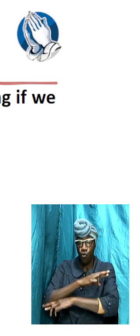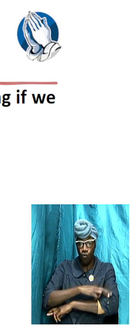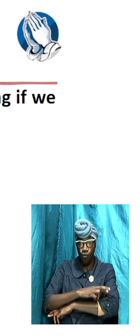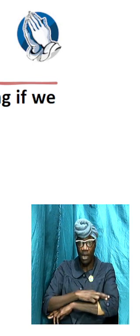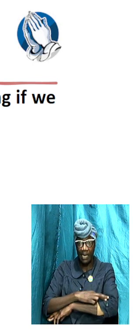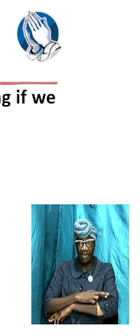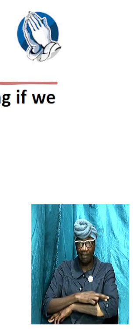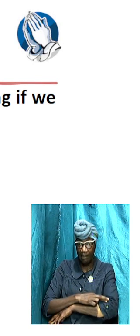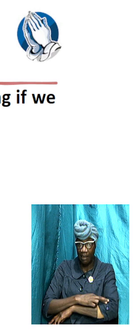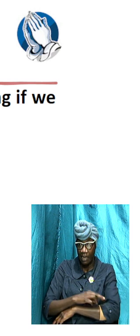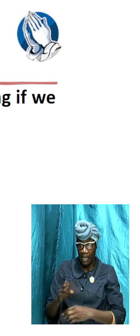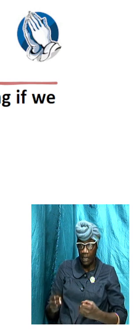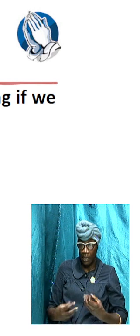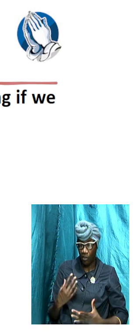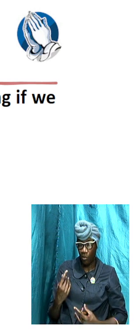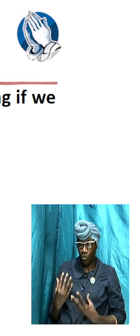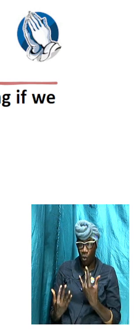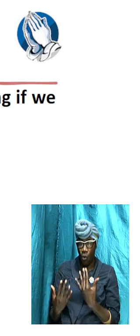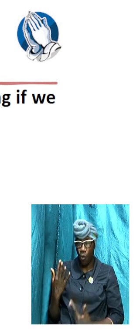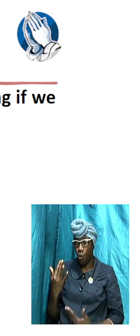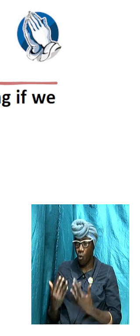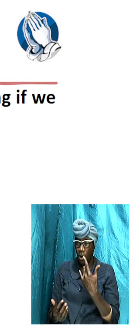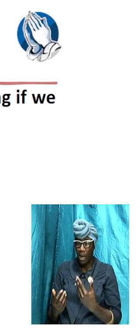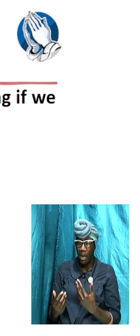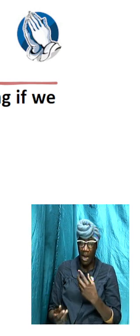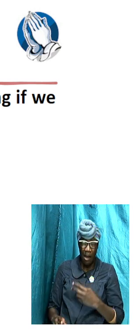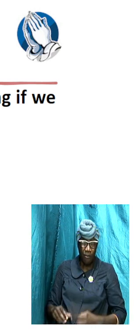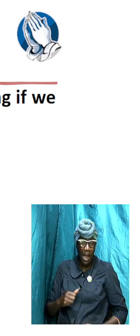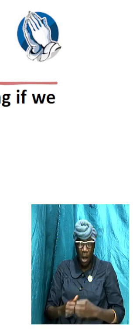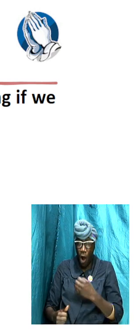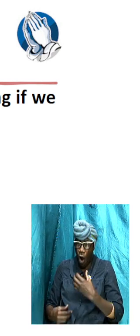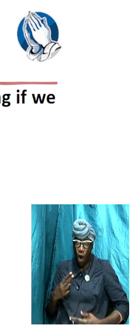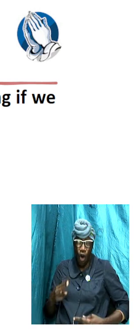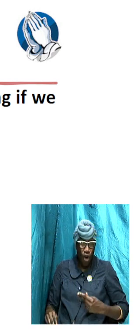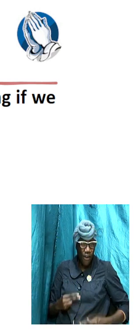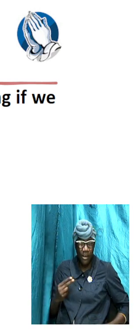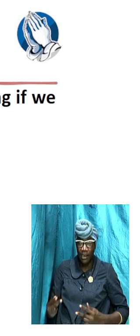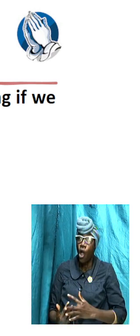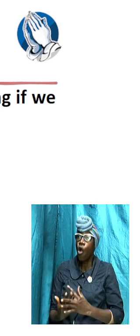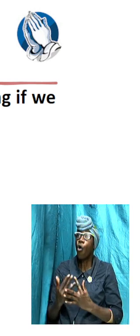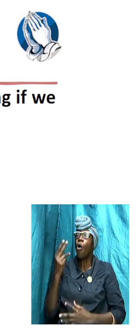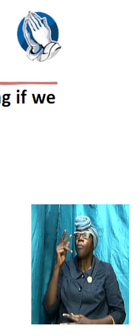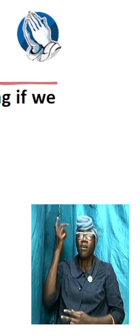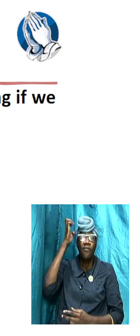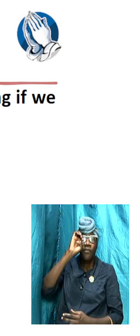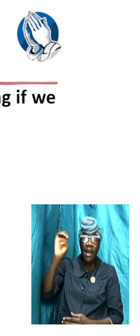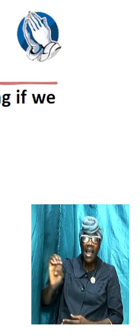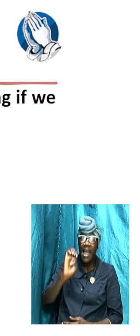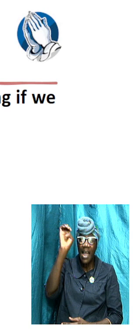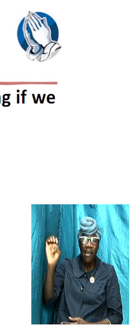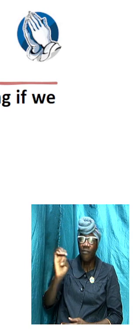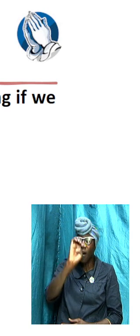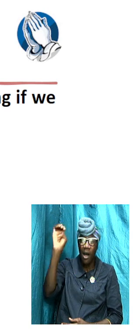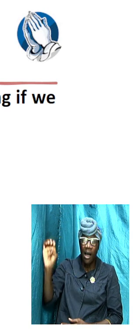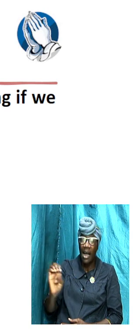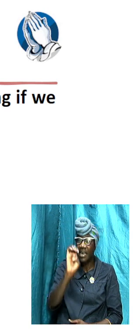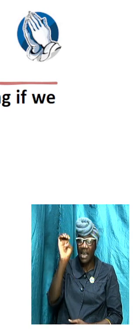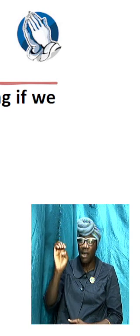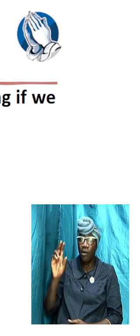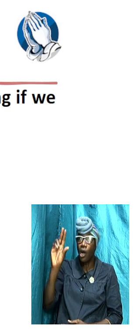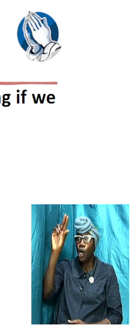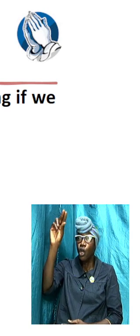their torment ascended up forever and ever. And they have no rest,